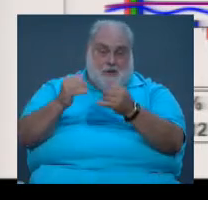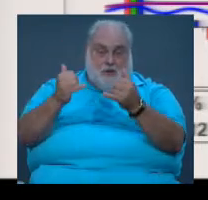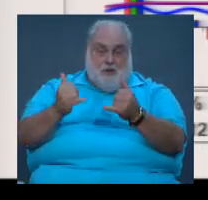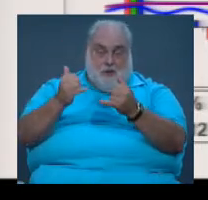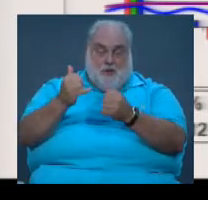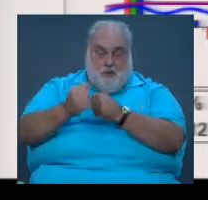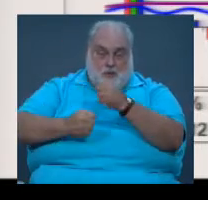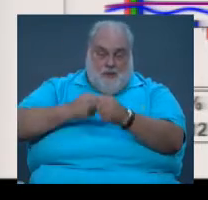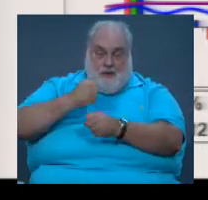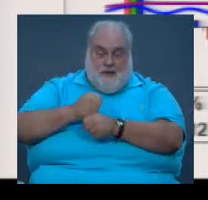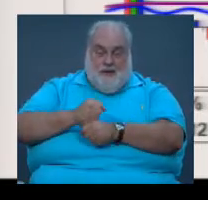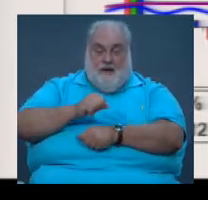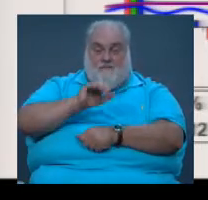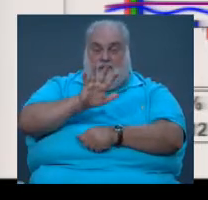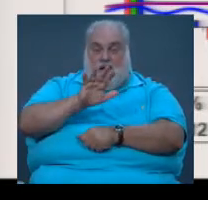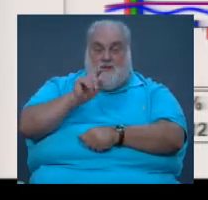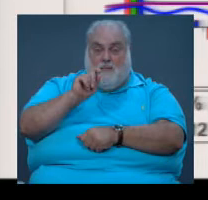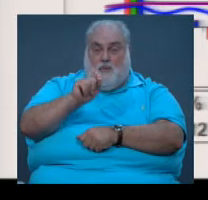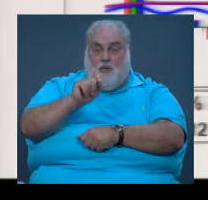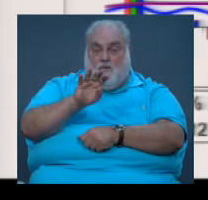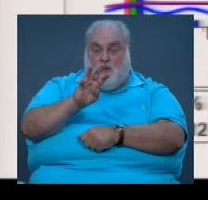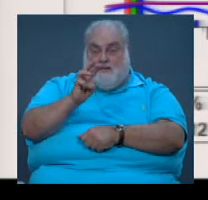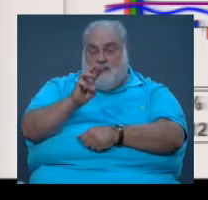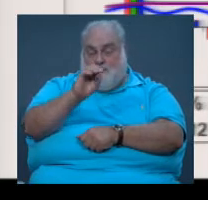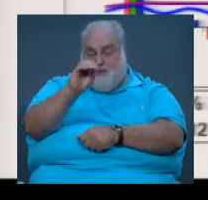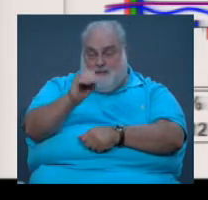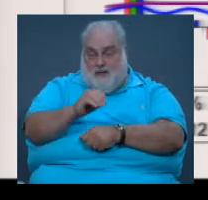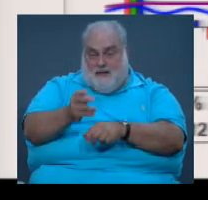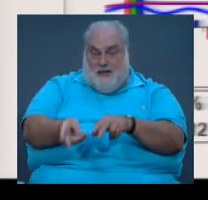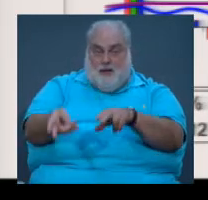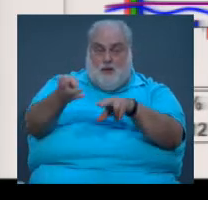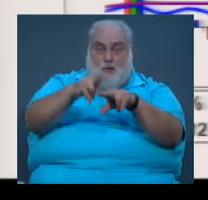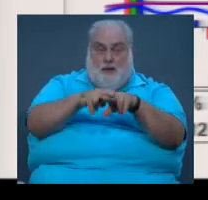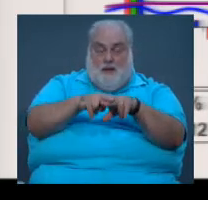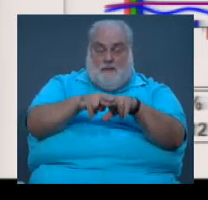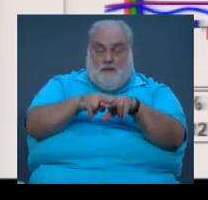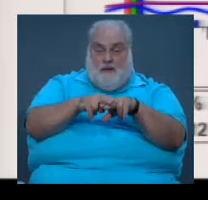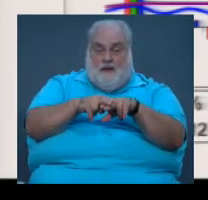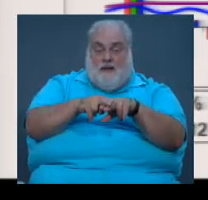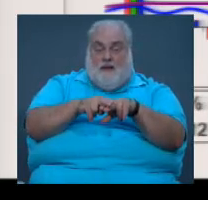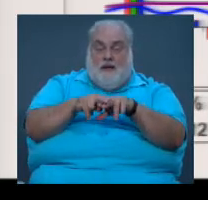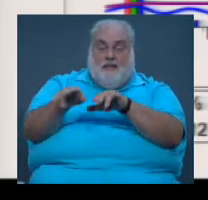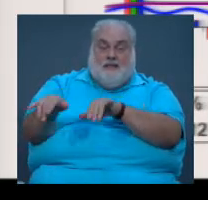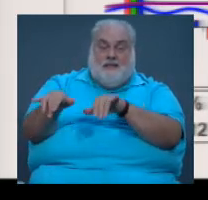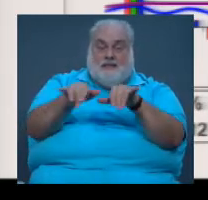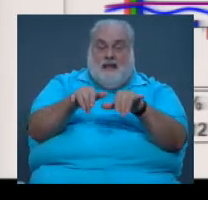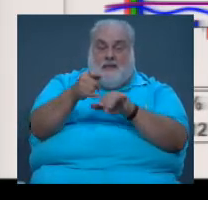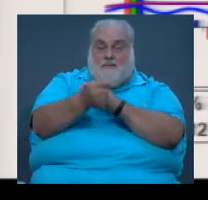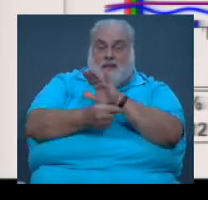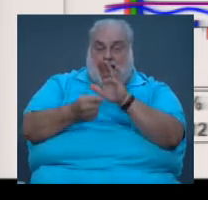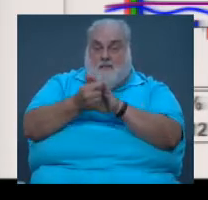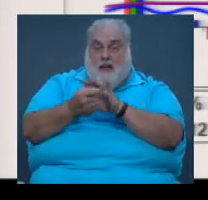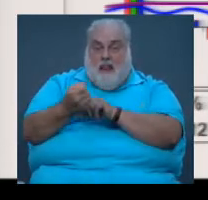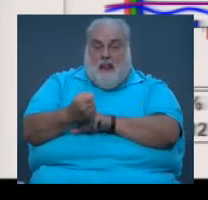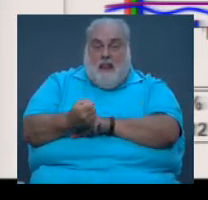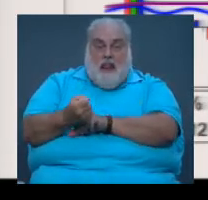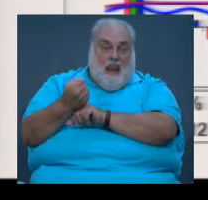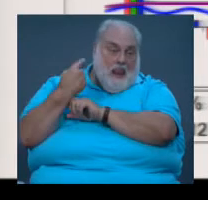has increased 5.46% through June over the same period a year ago. The city's,